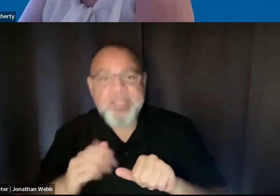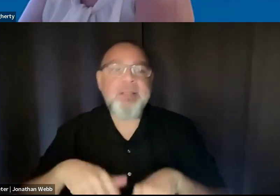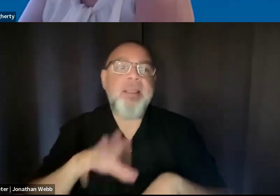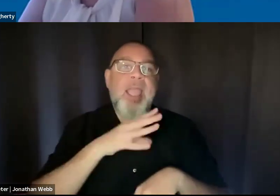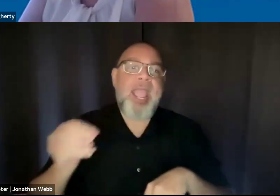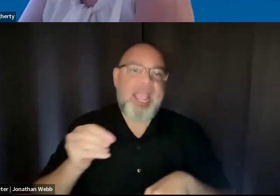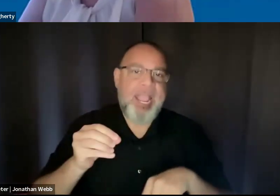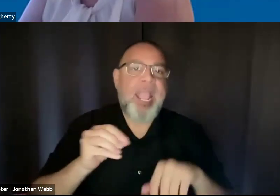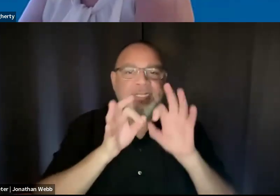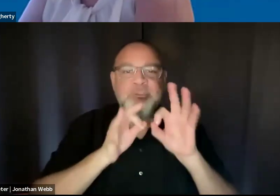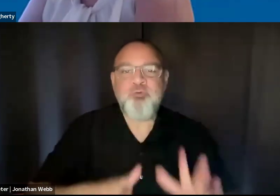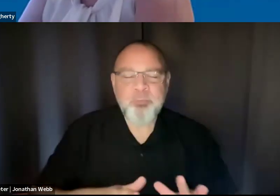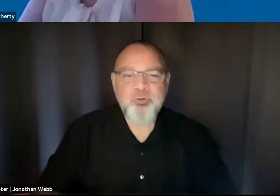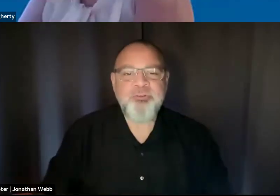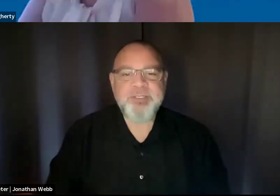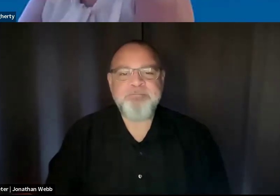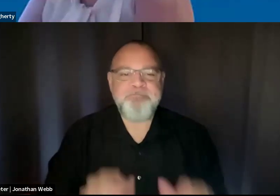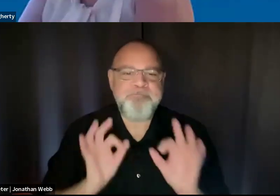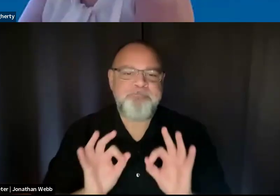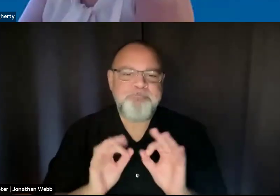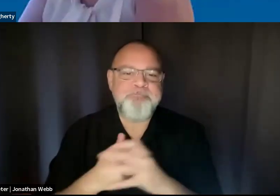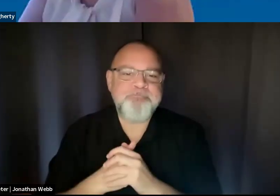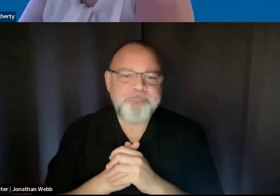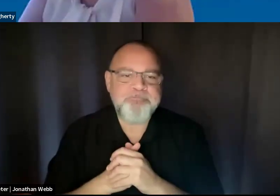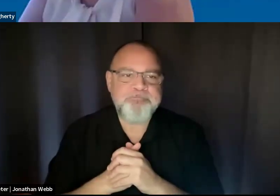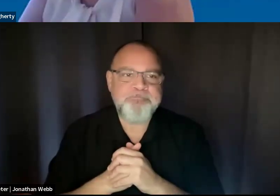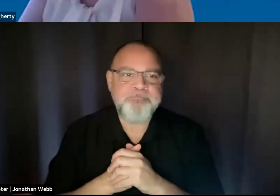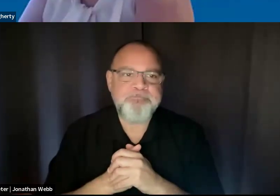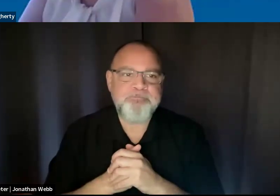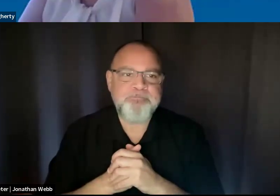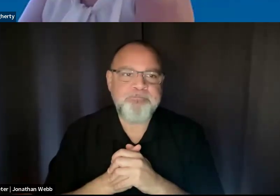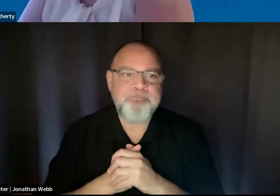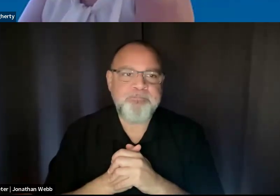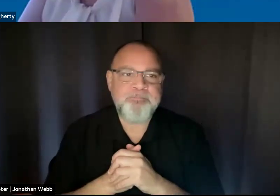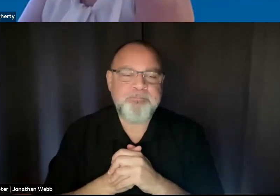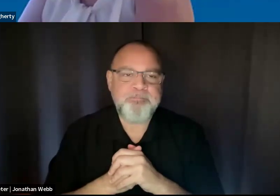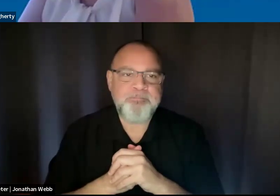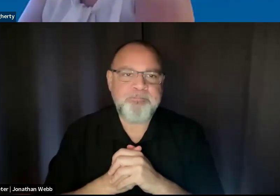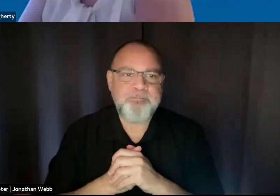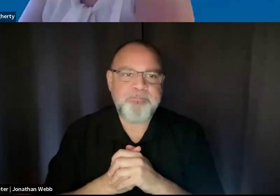ASL interpreters.